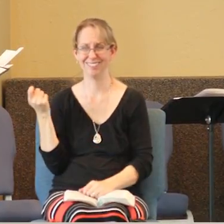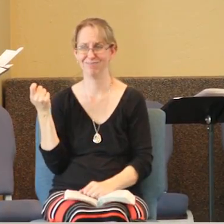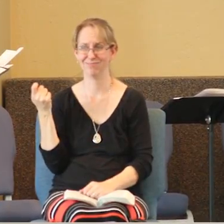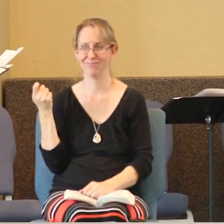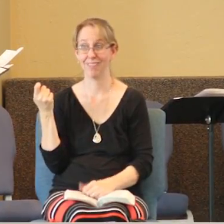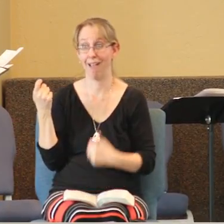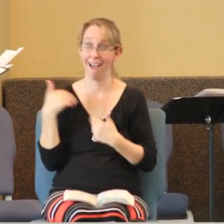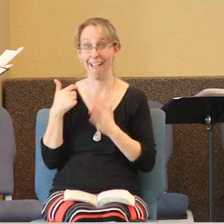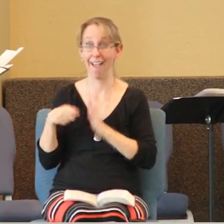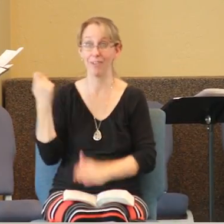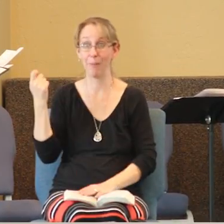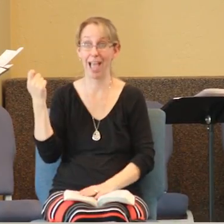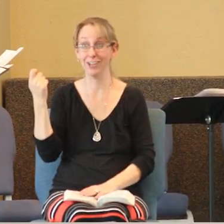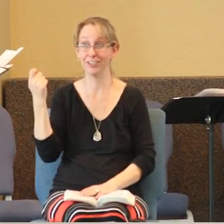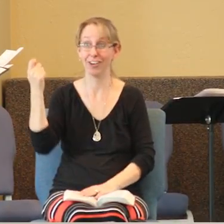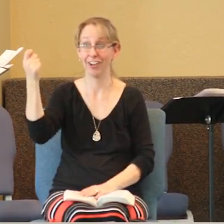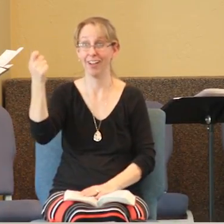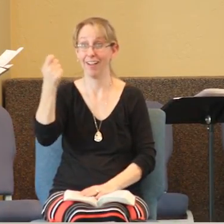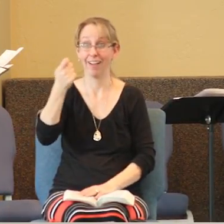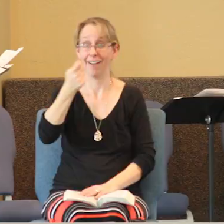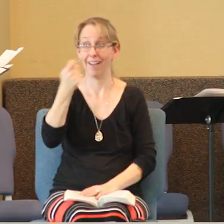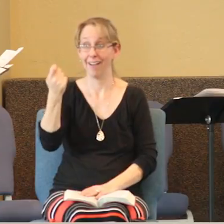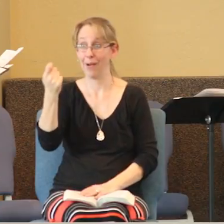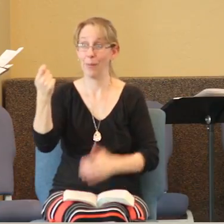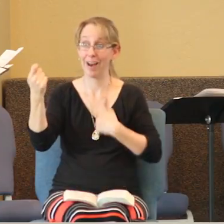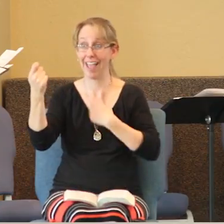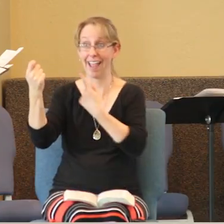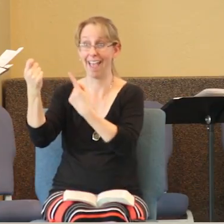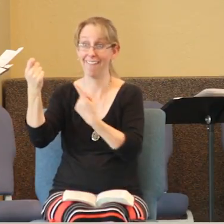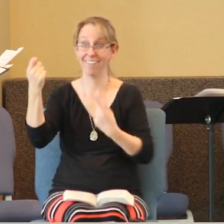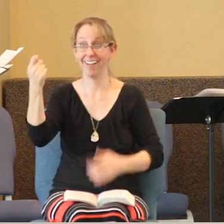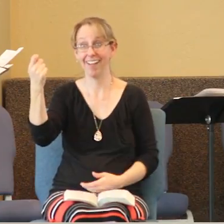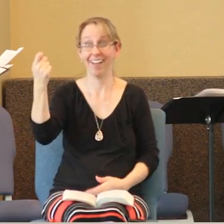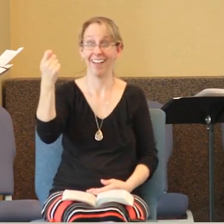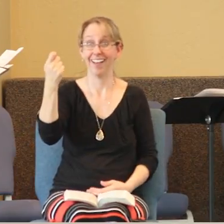I got a match. Look what I got.